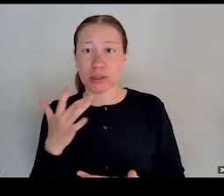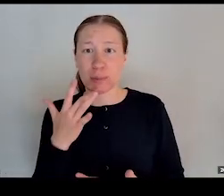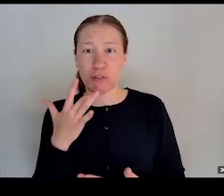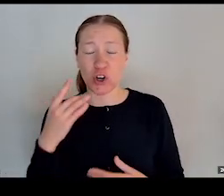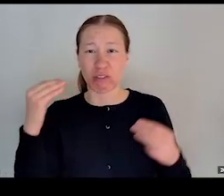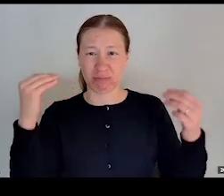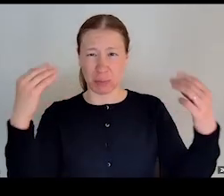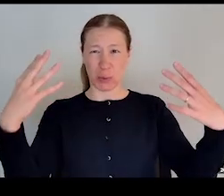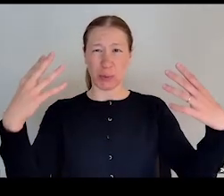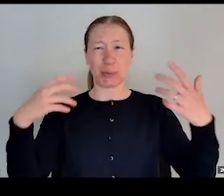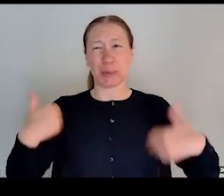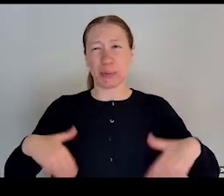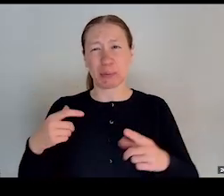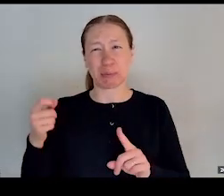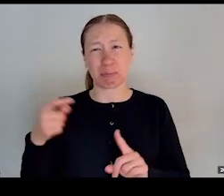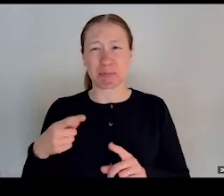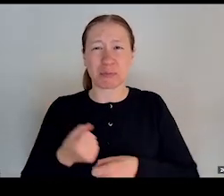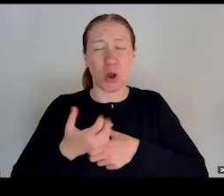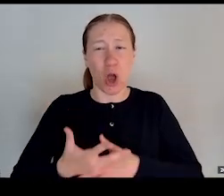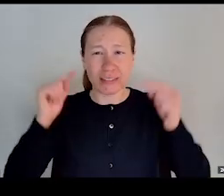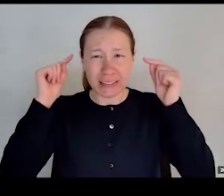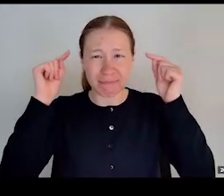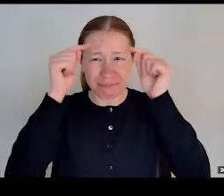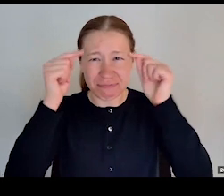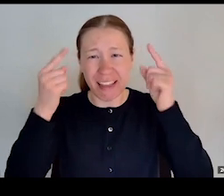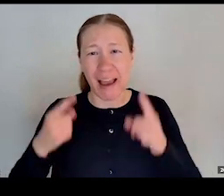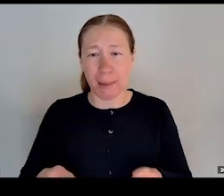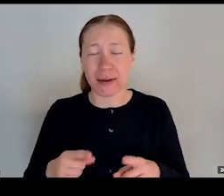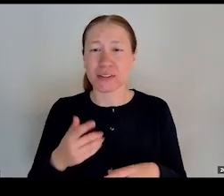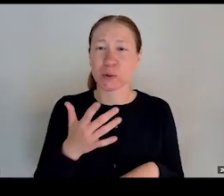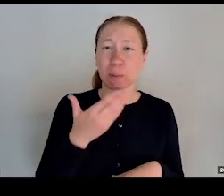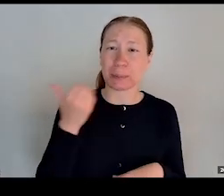may trigger or exacerbate a migraine. So having the option to be able to dim it and